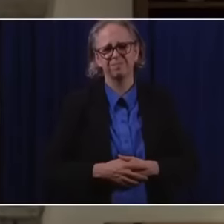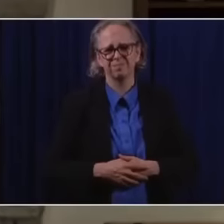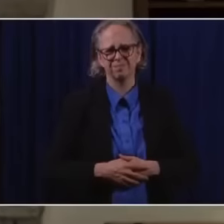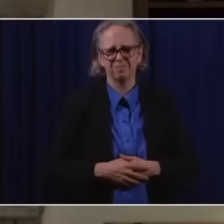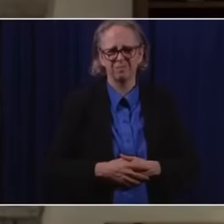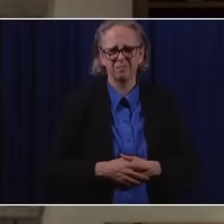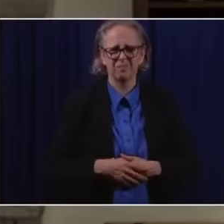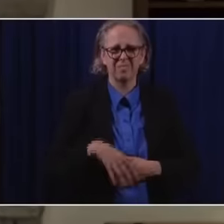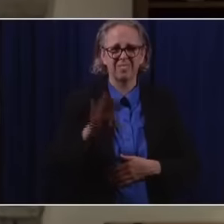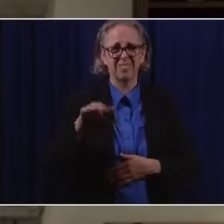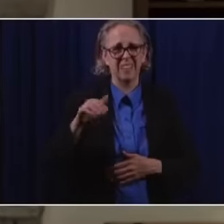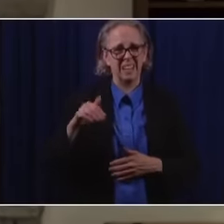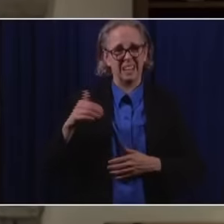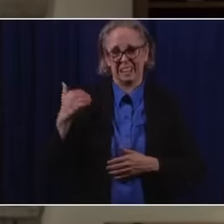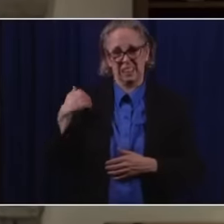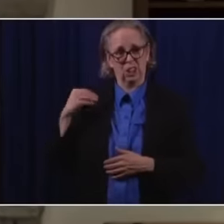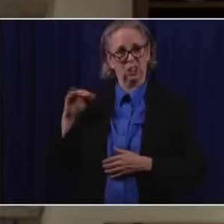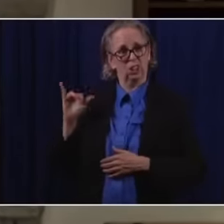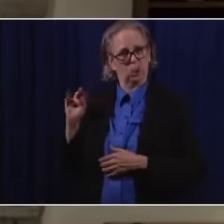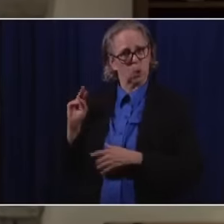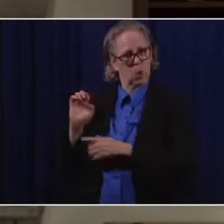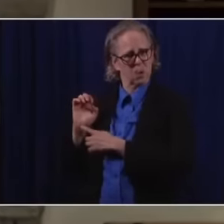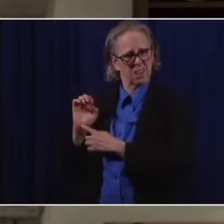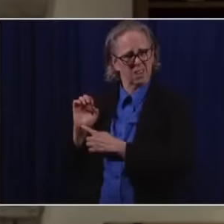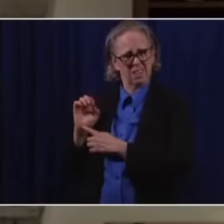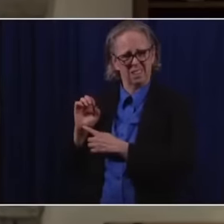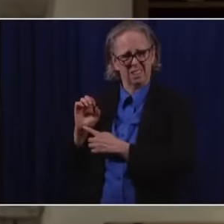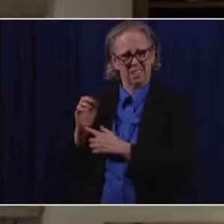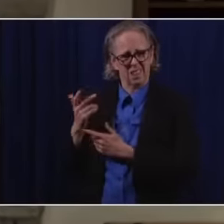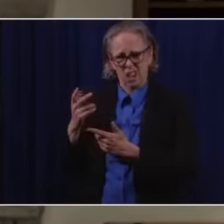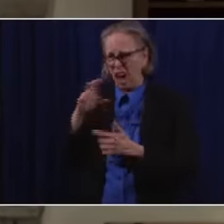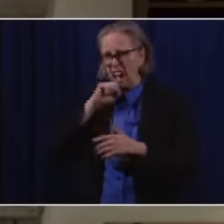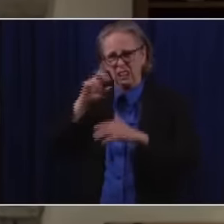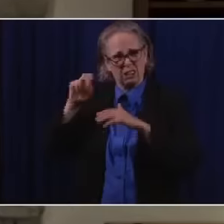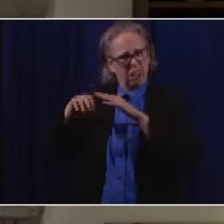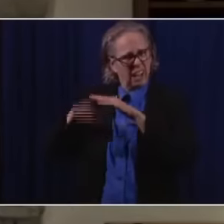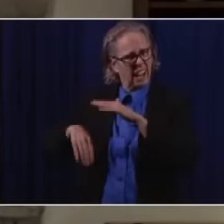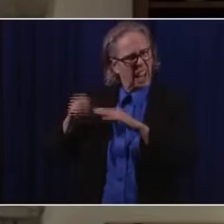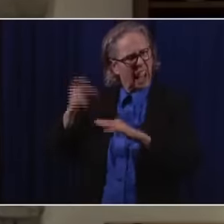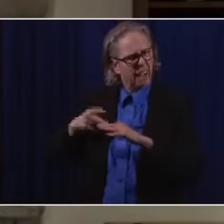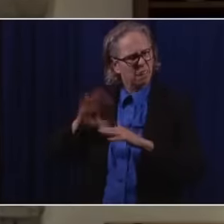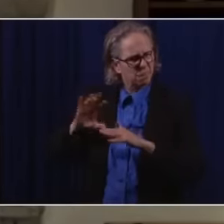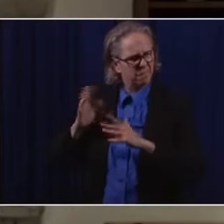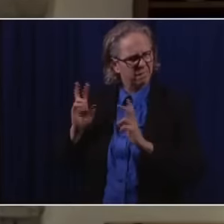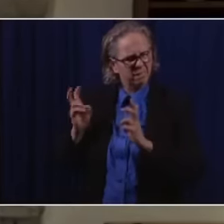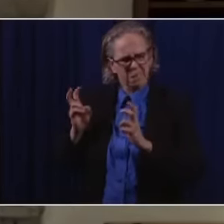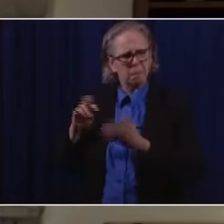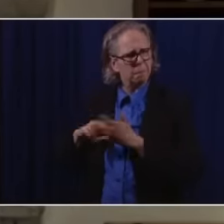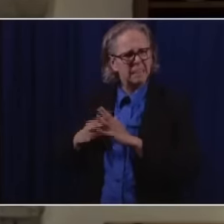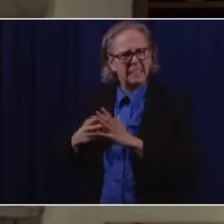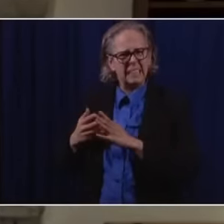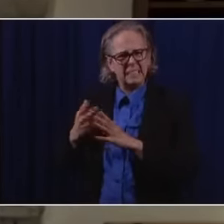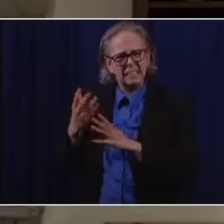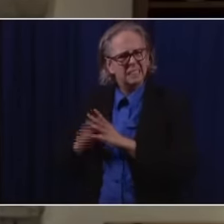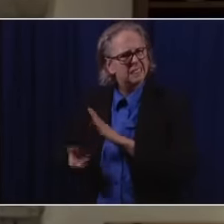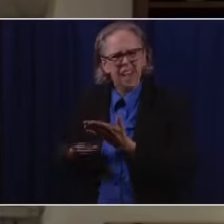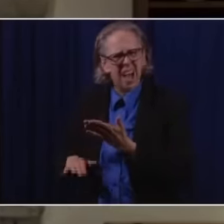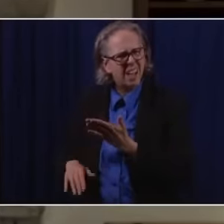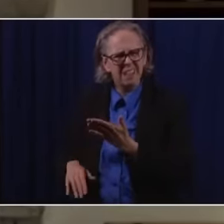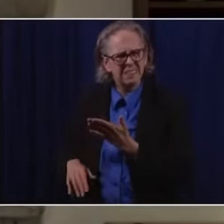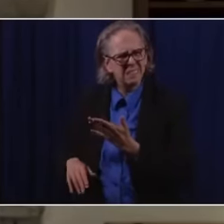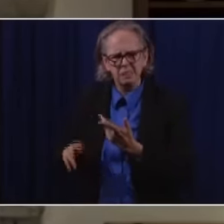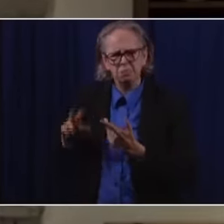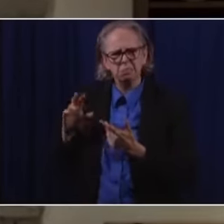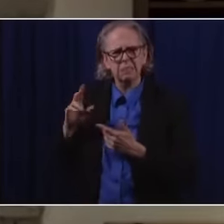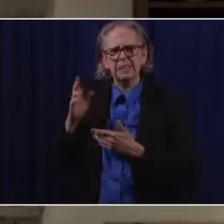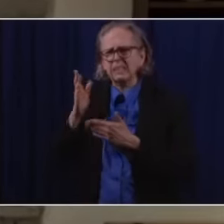June were under 30 or were totally safe, but statistically, you're going to have